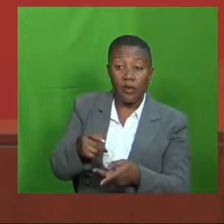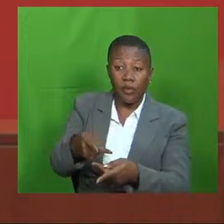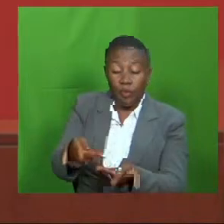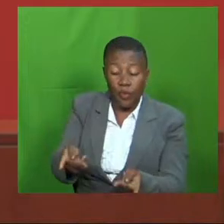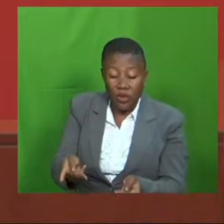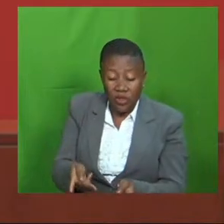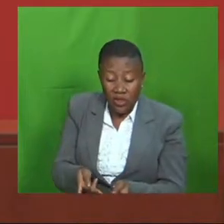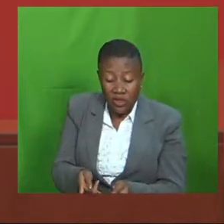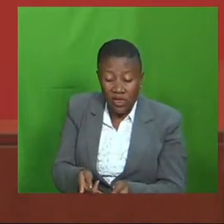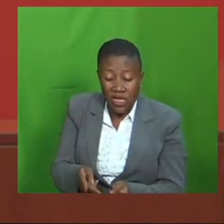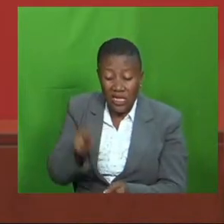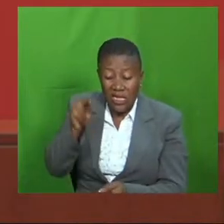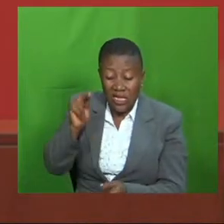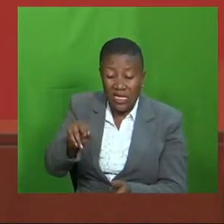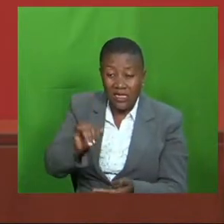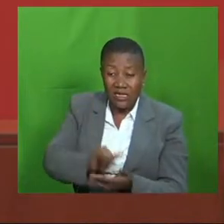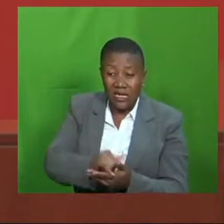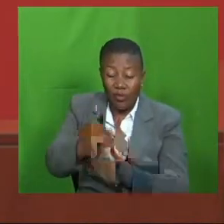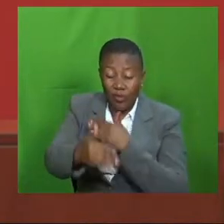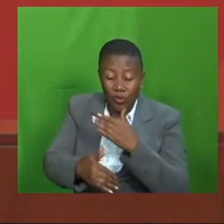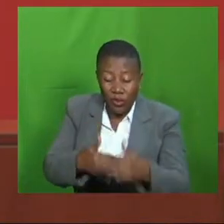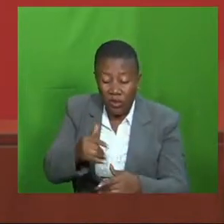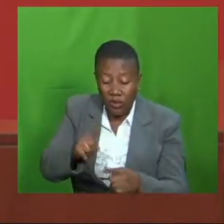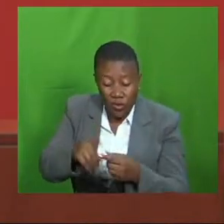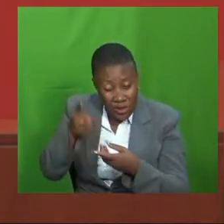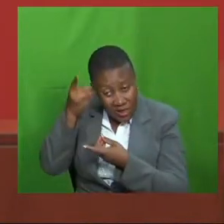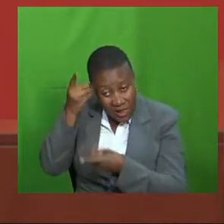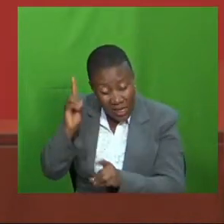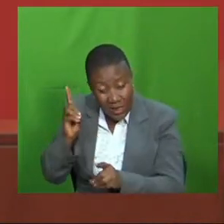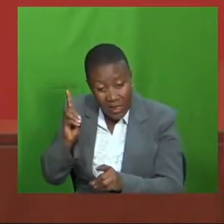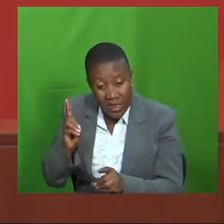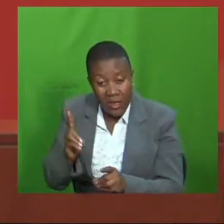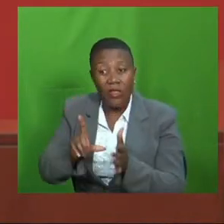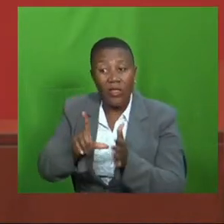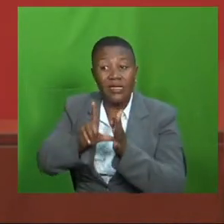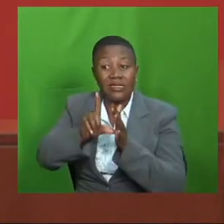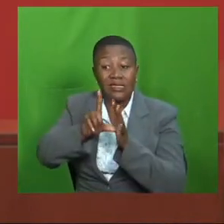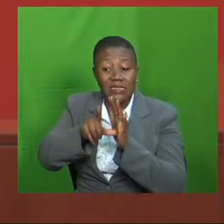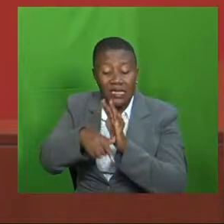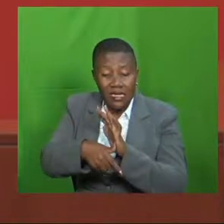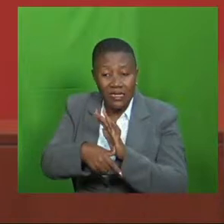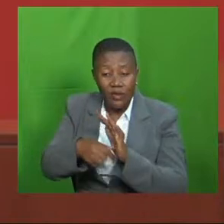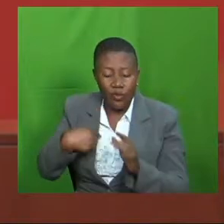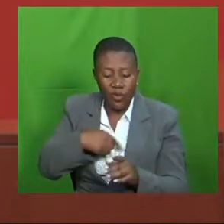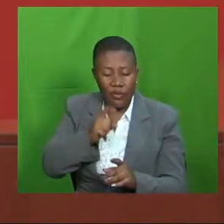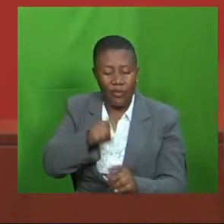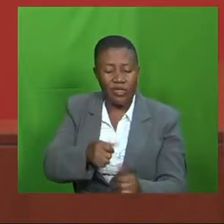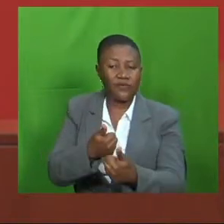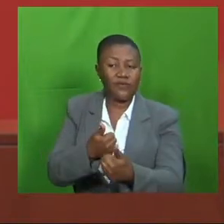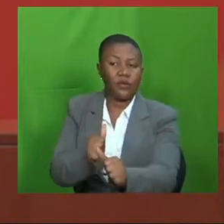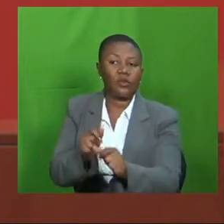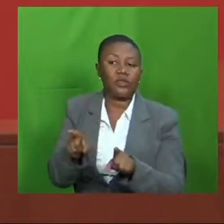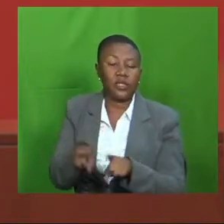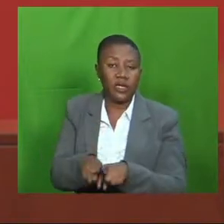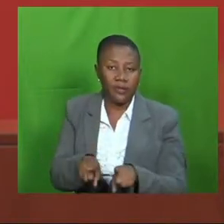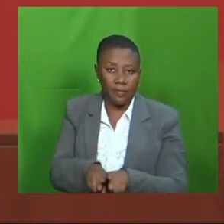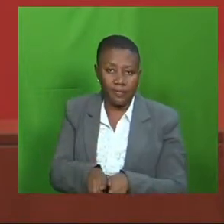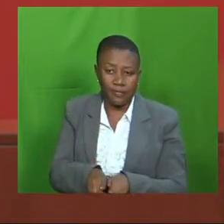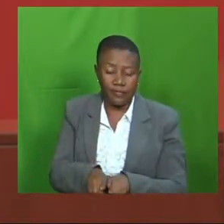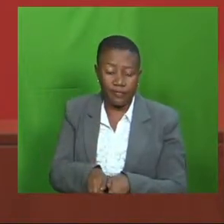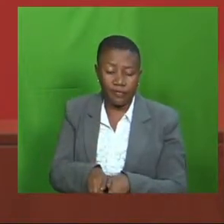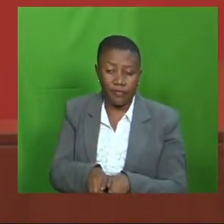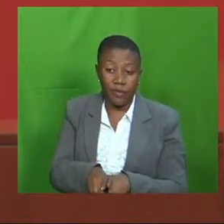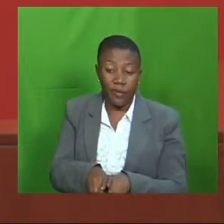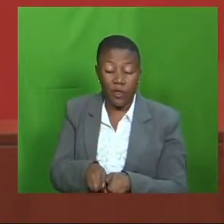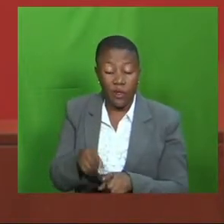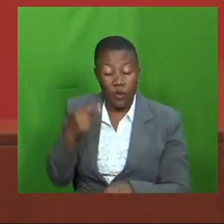particular process for deciding, then it is that process that must be followed. This is